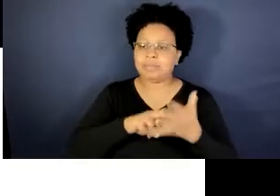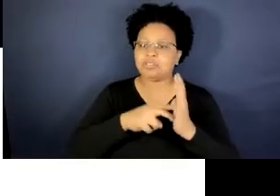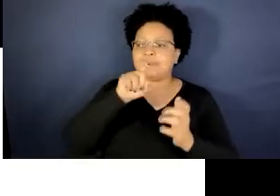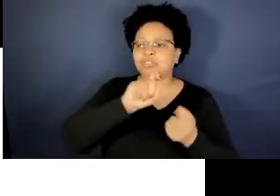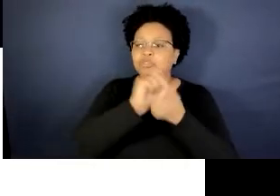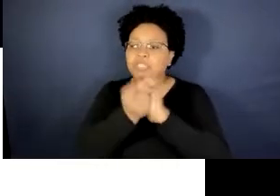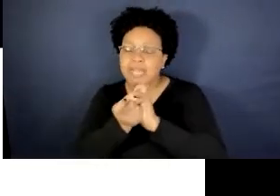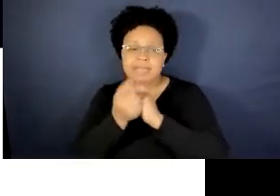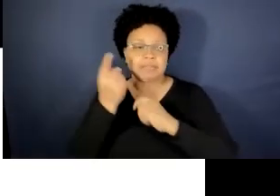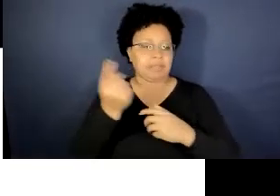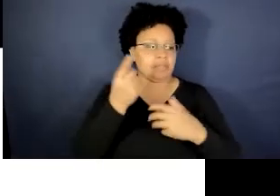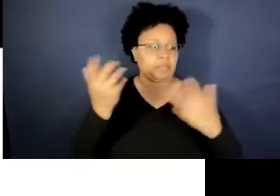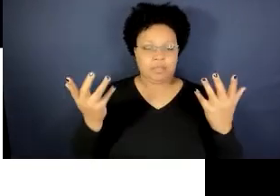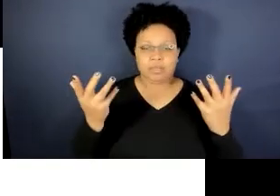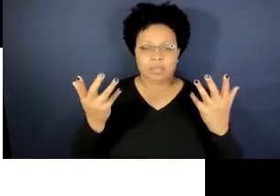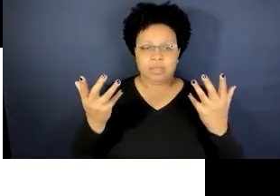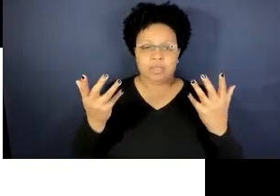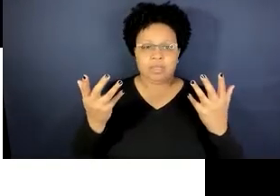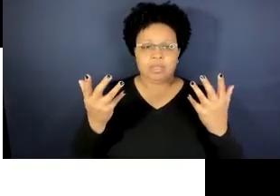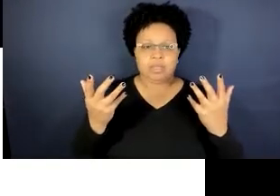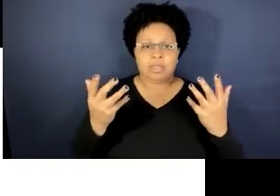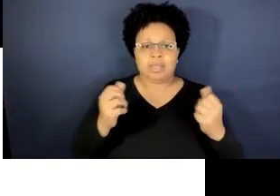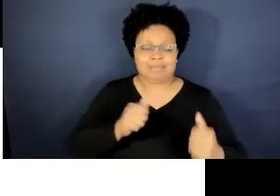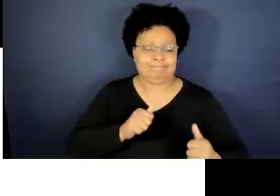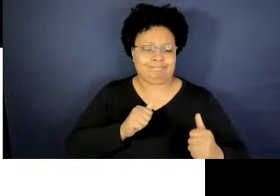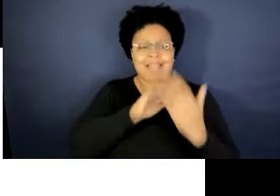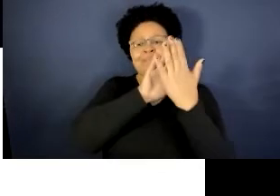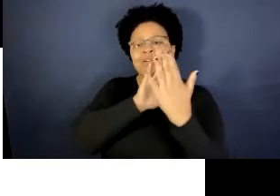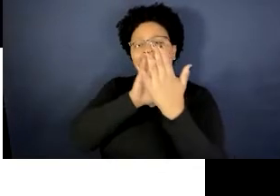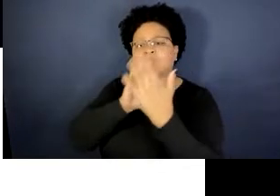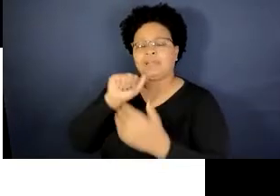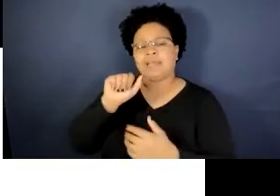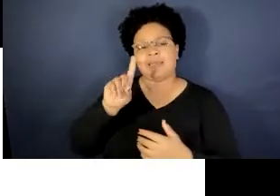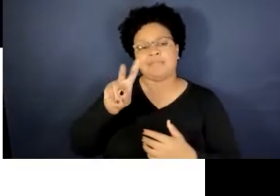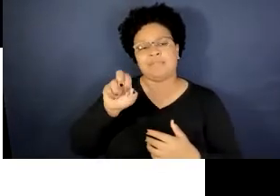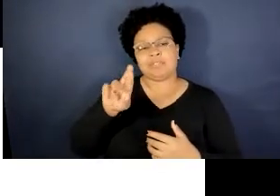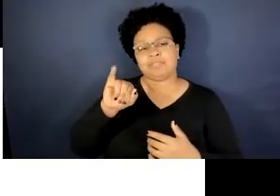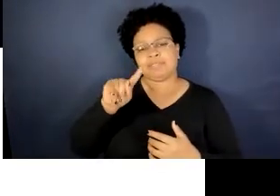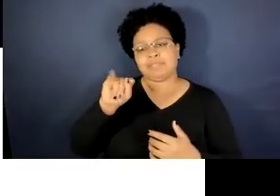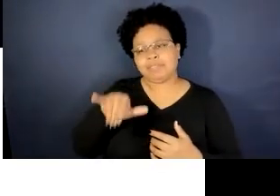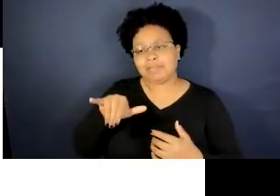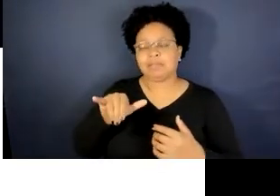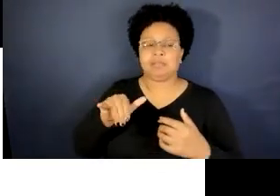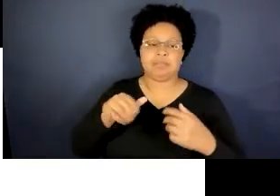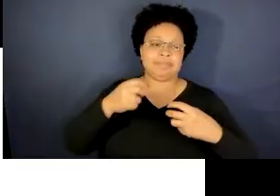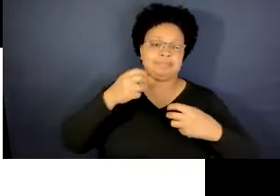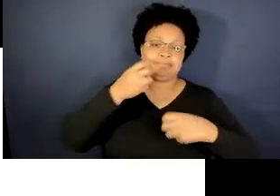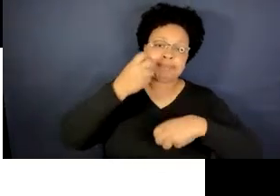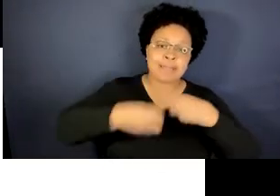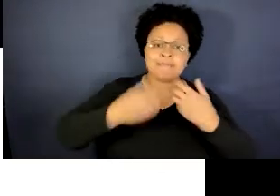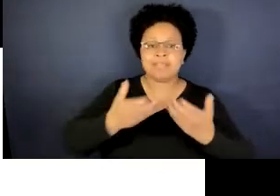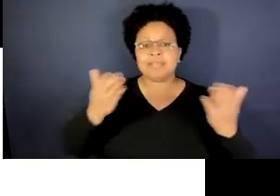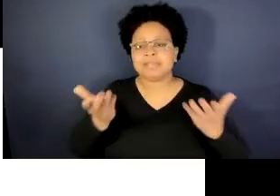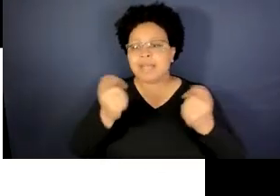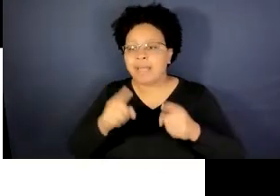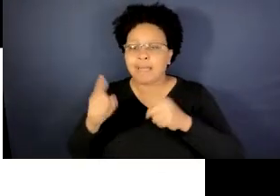something in the face of adversity, difficulties and misfortunes that happen. Where there is